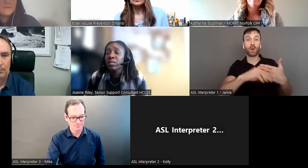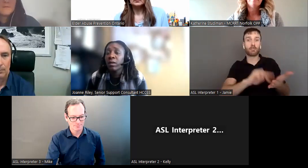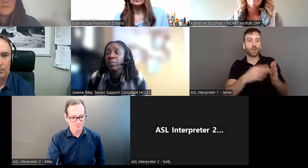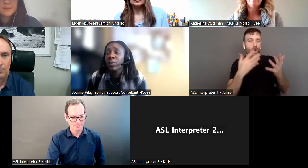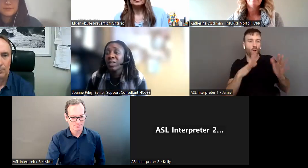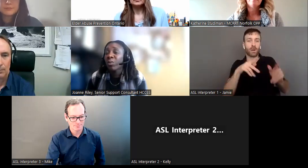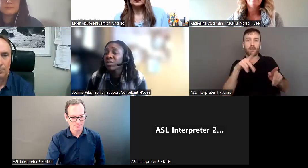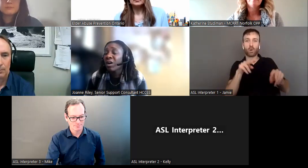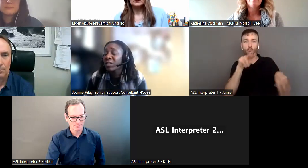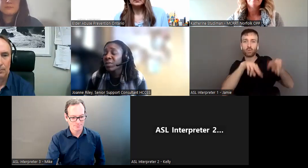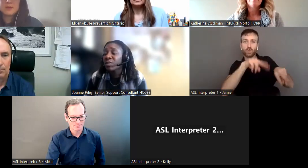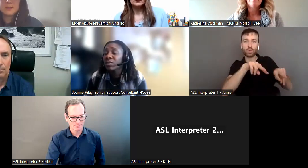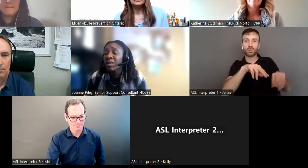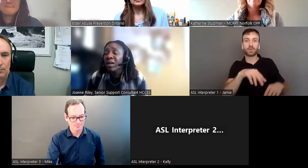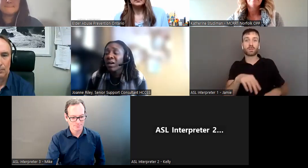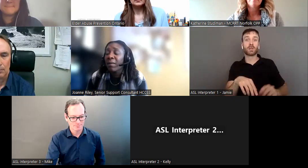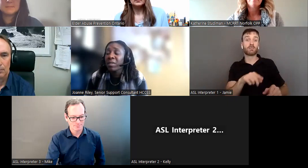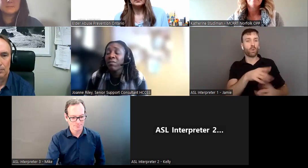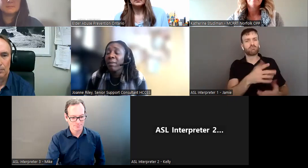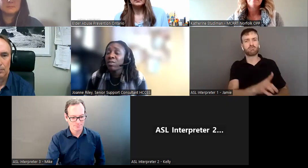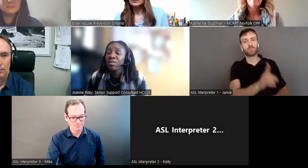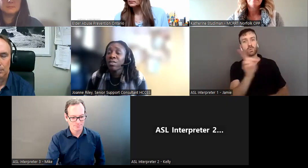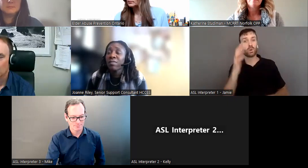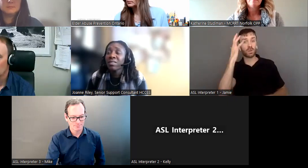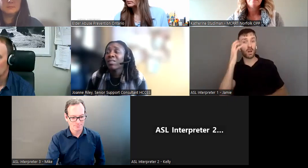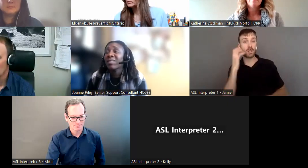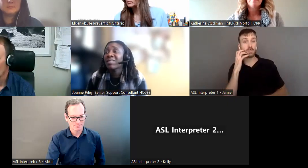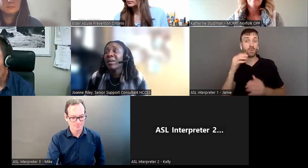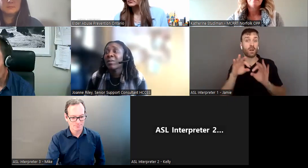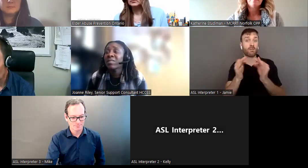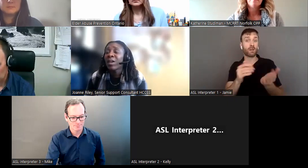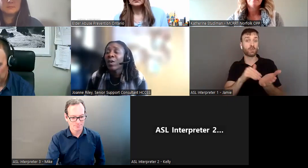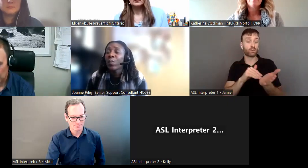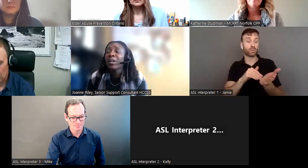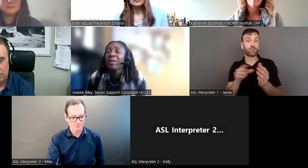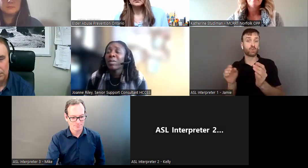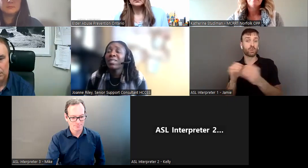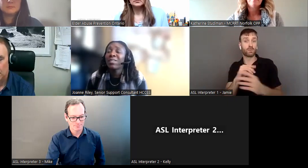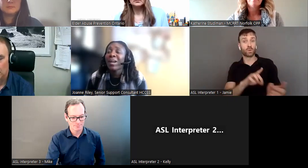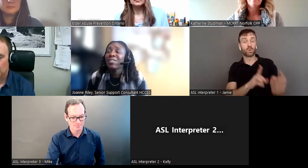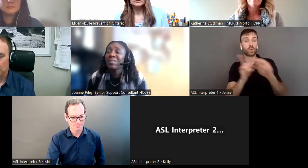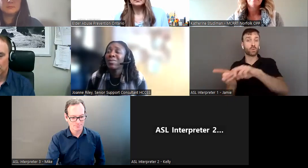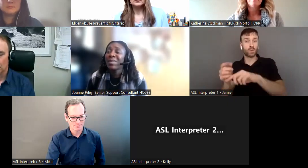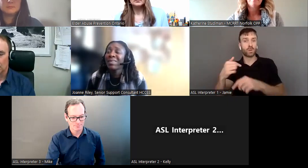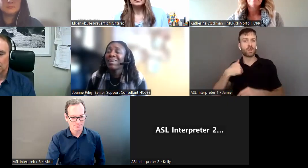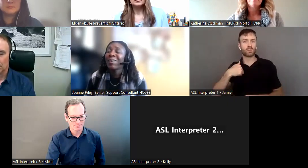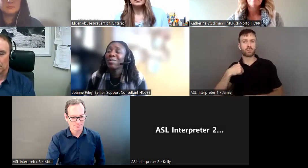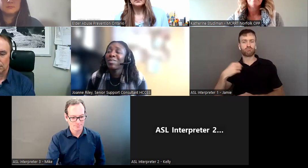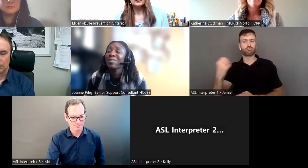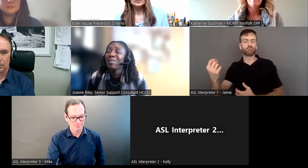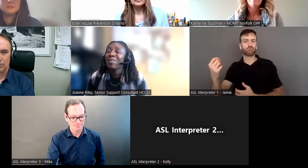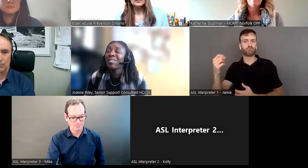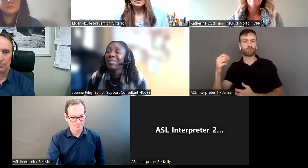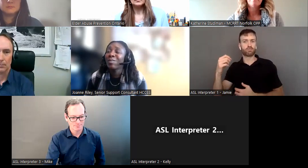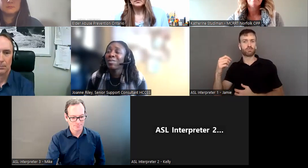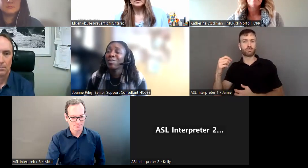risk, when they go into the hospitals, even family doctor's offices, a lot of the times we're hearing about the interactions between older adults